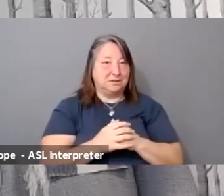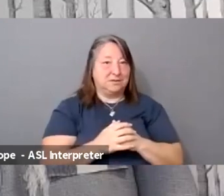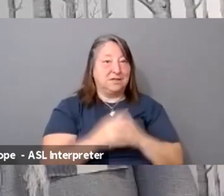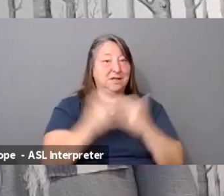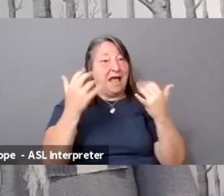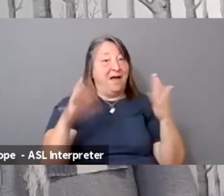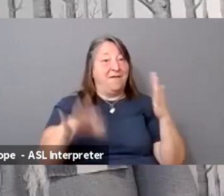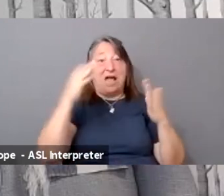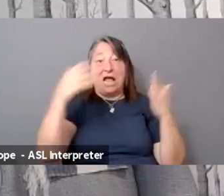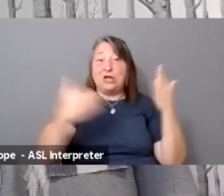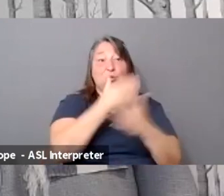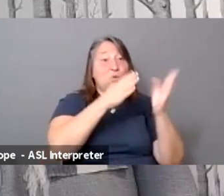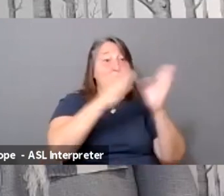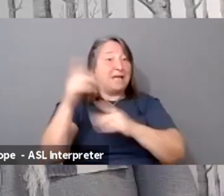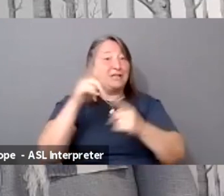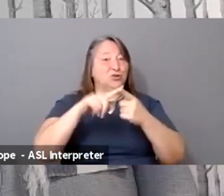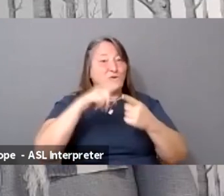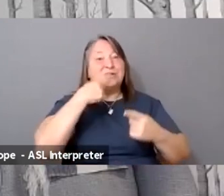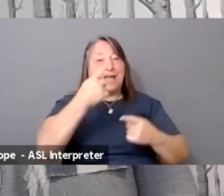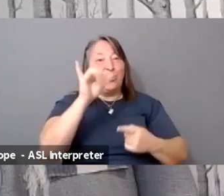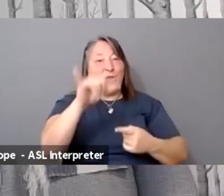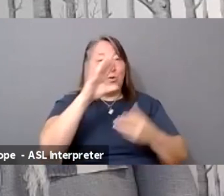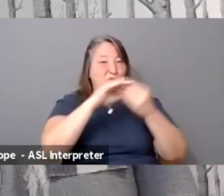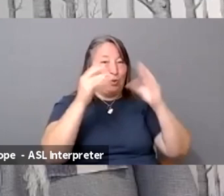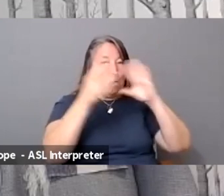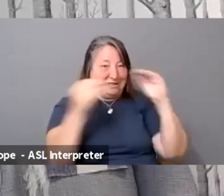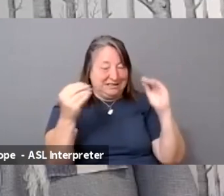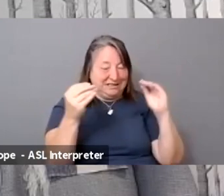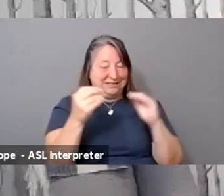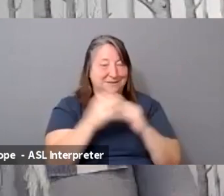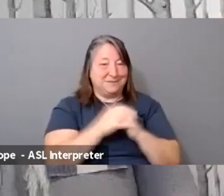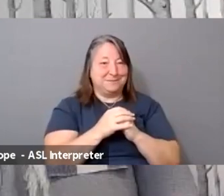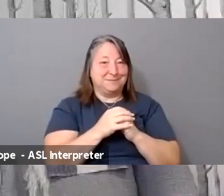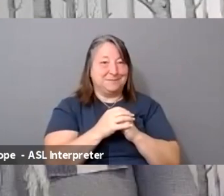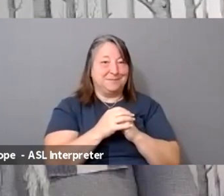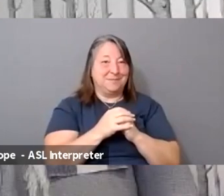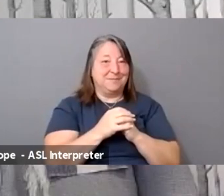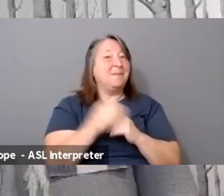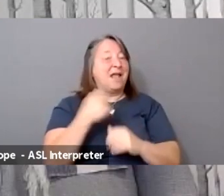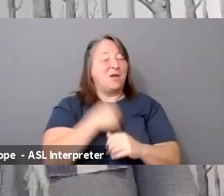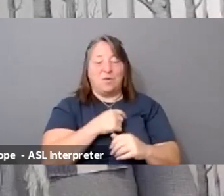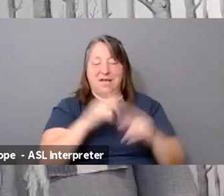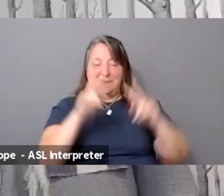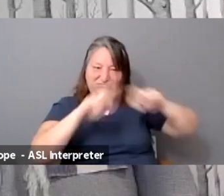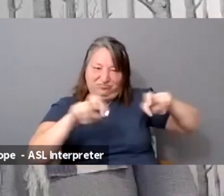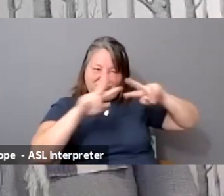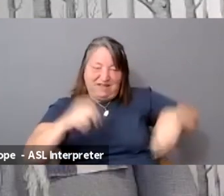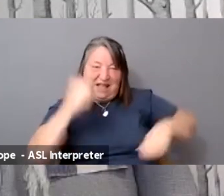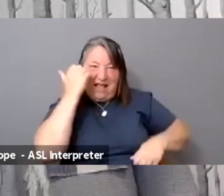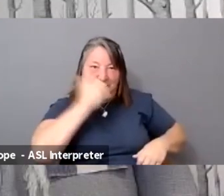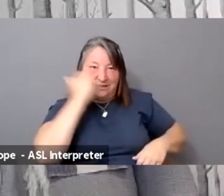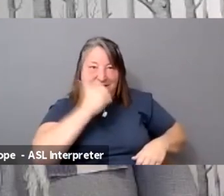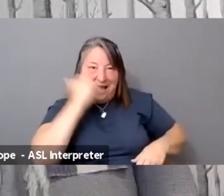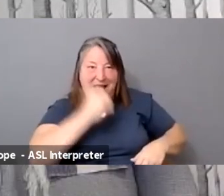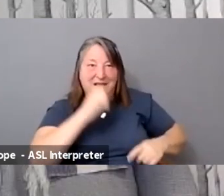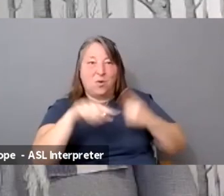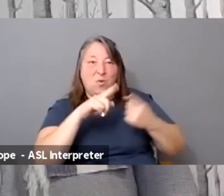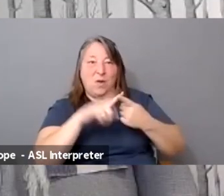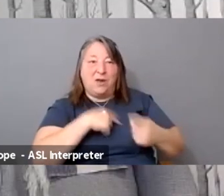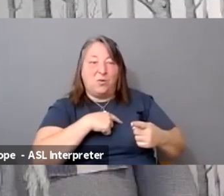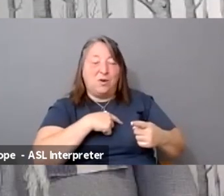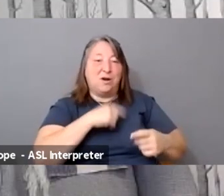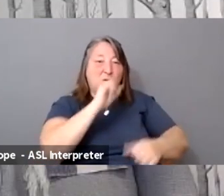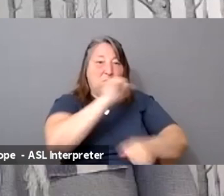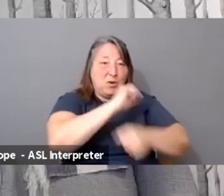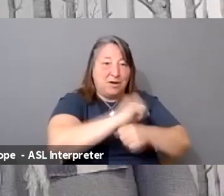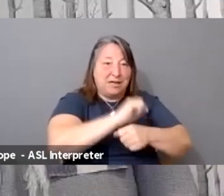ways to tell them. So it's definitely something that we are looking at every single day when we're working on our stuff, when we're assessing new material as